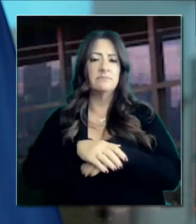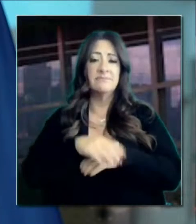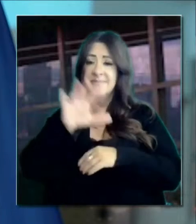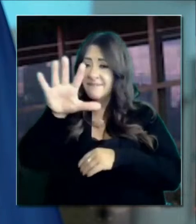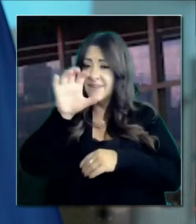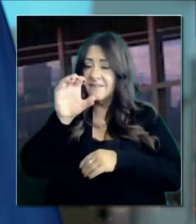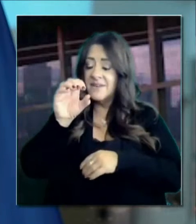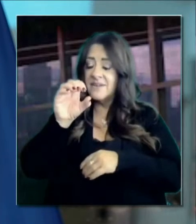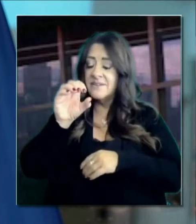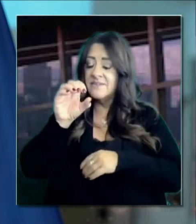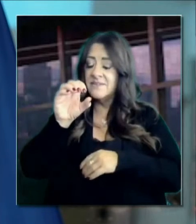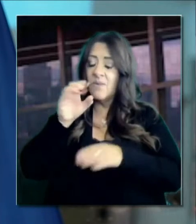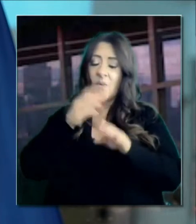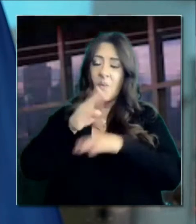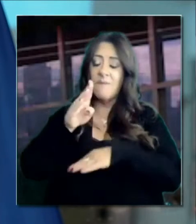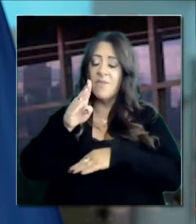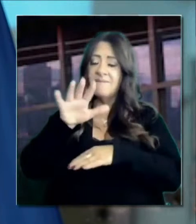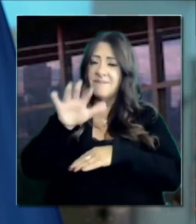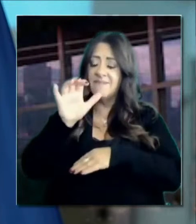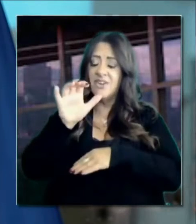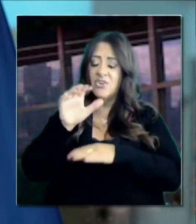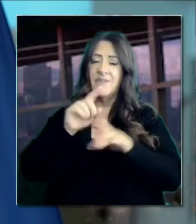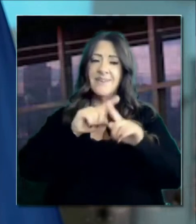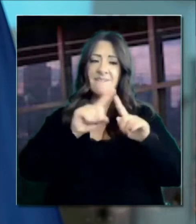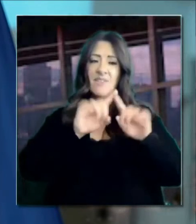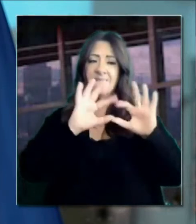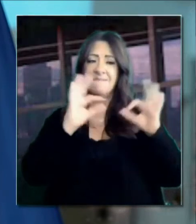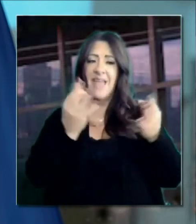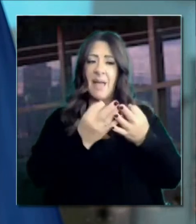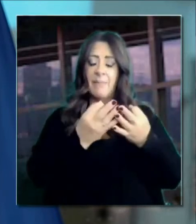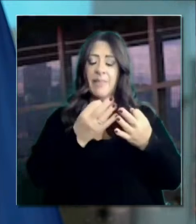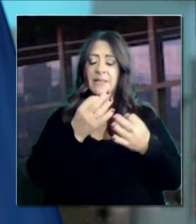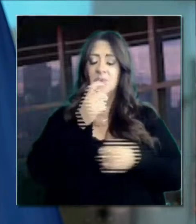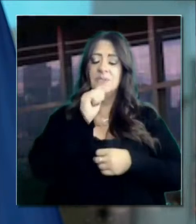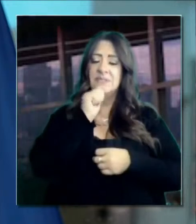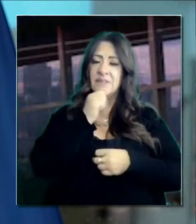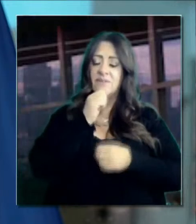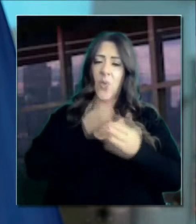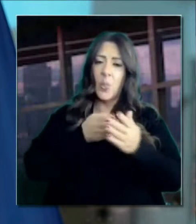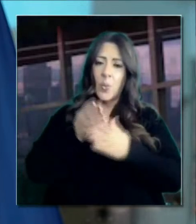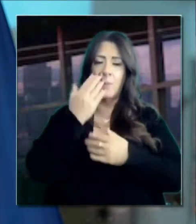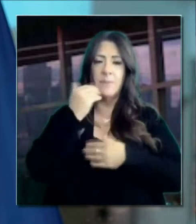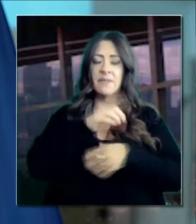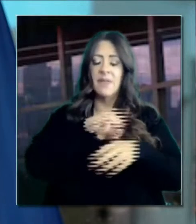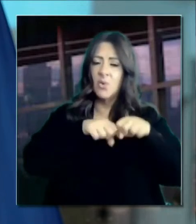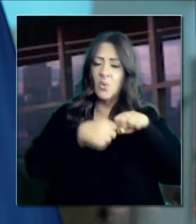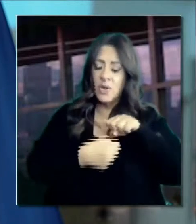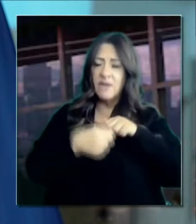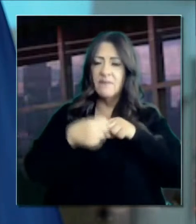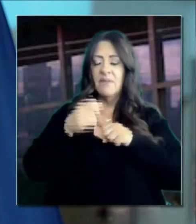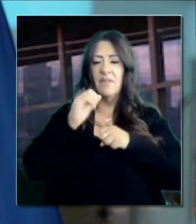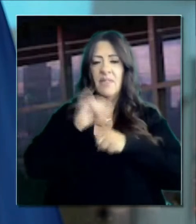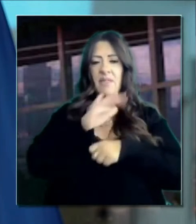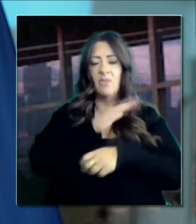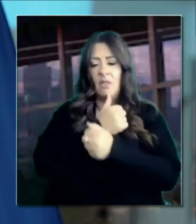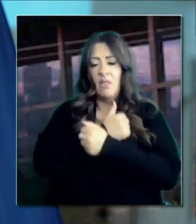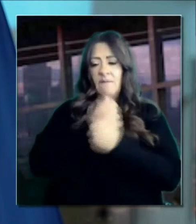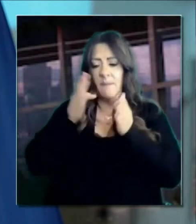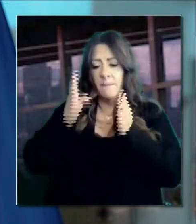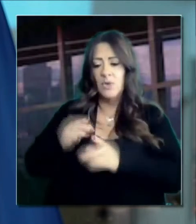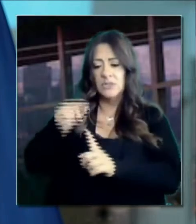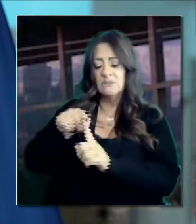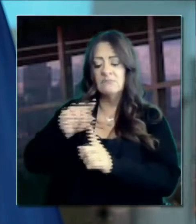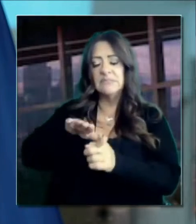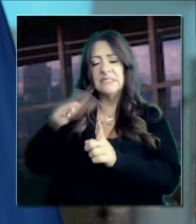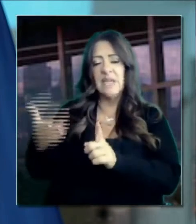500 families torn apart because they've lost a loved one because of the deadliness of this pandemic. And it's